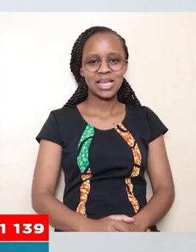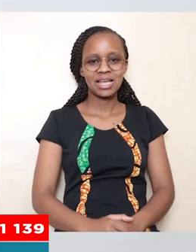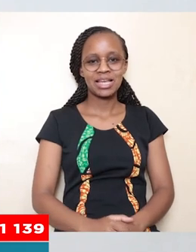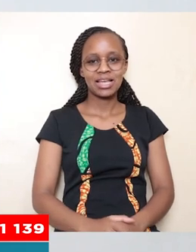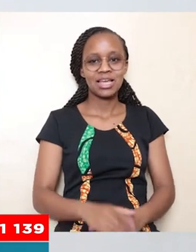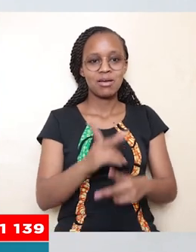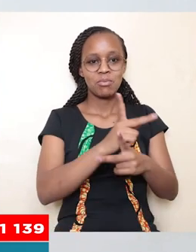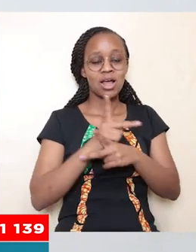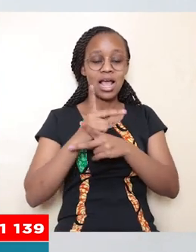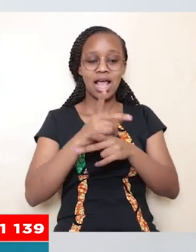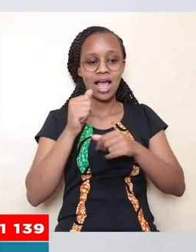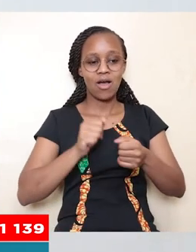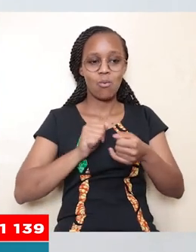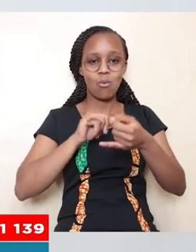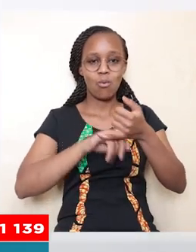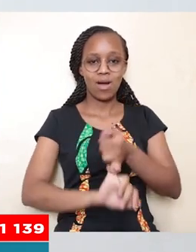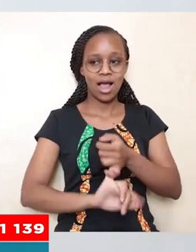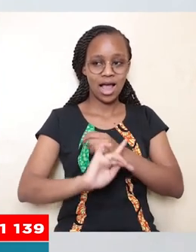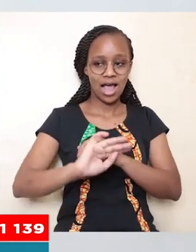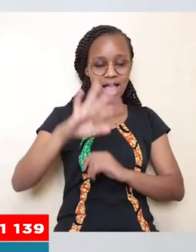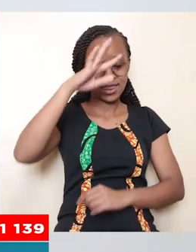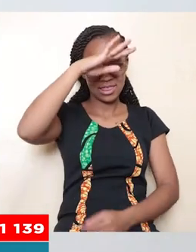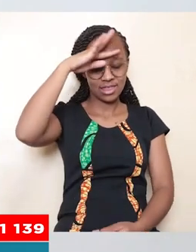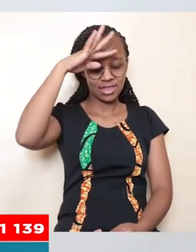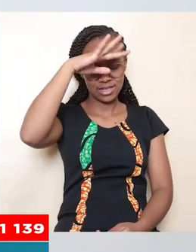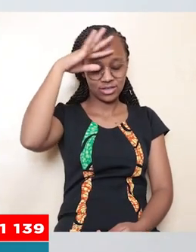He protects the wife theologically.